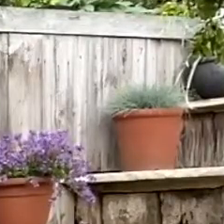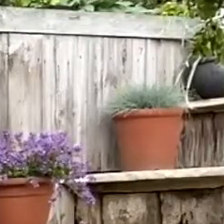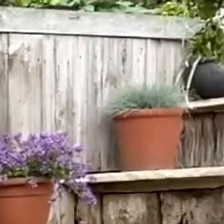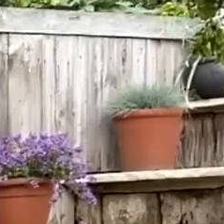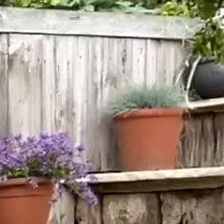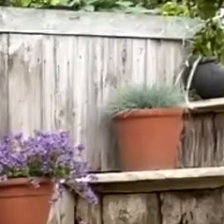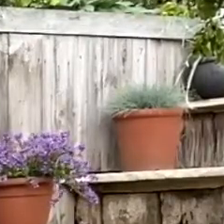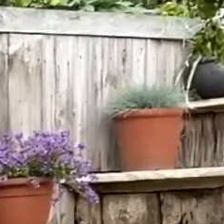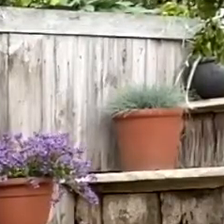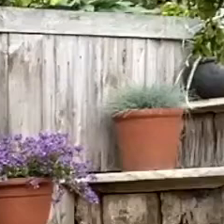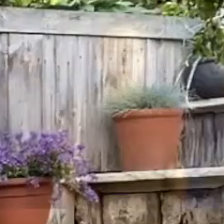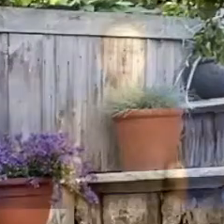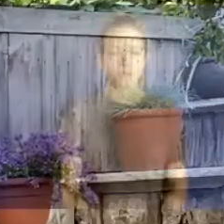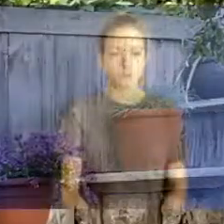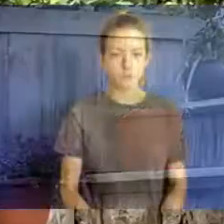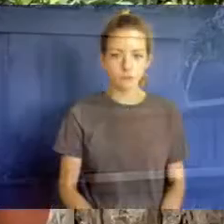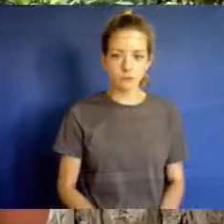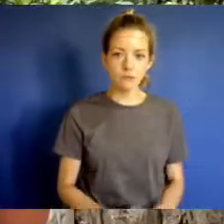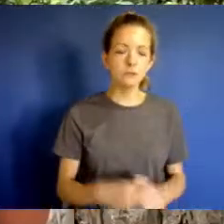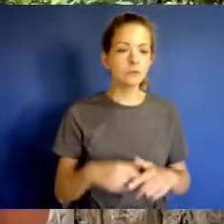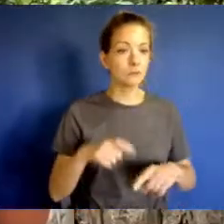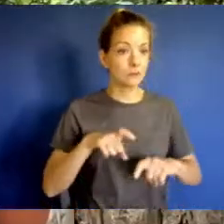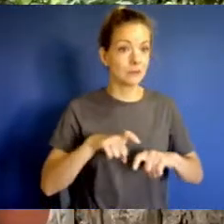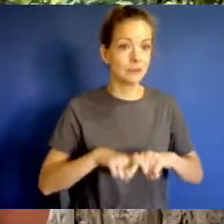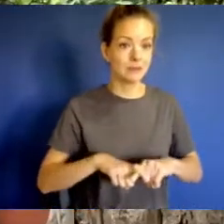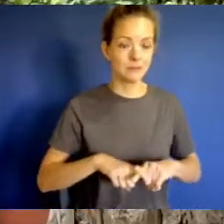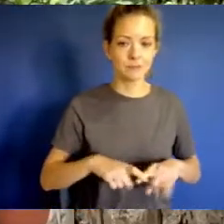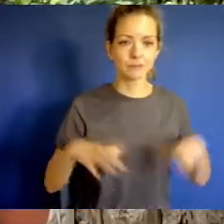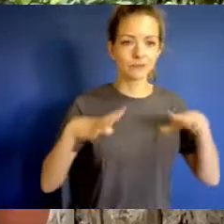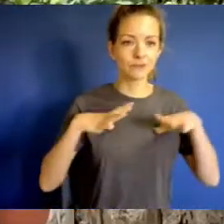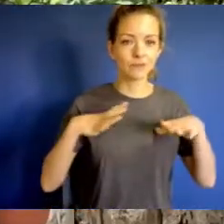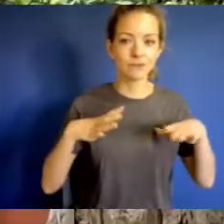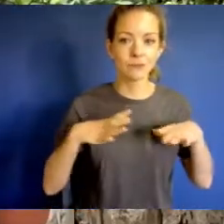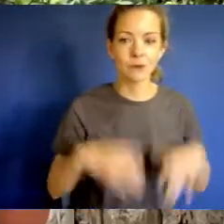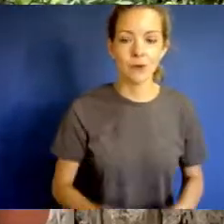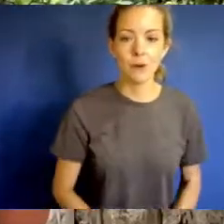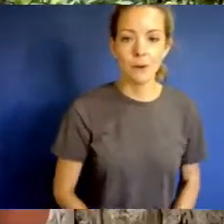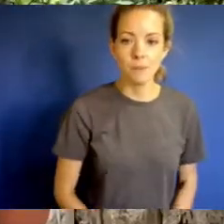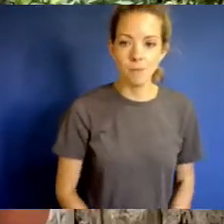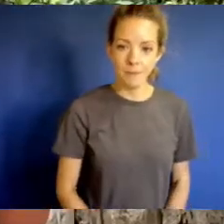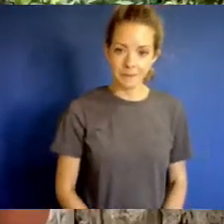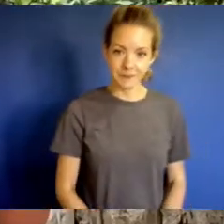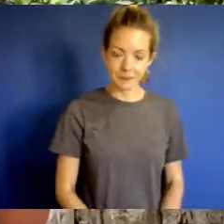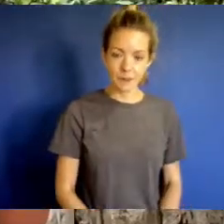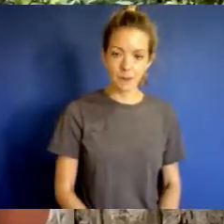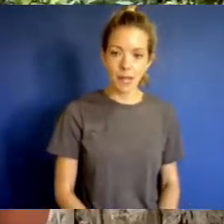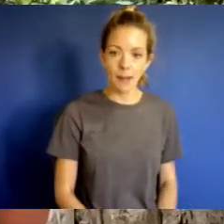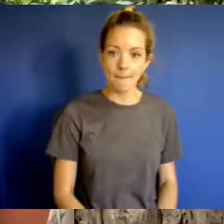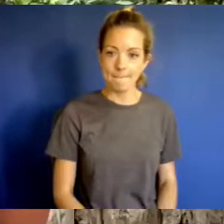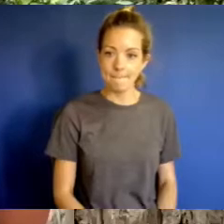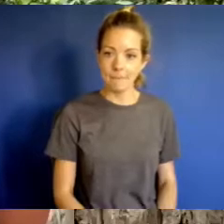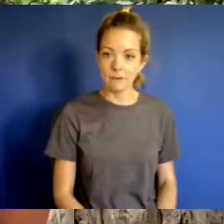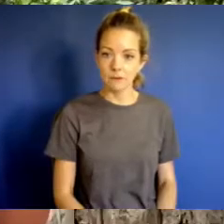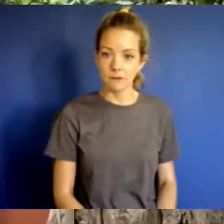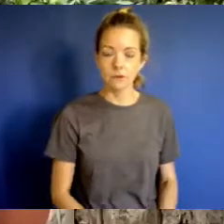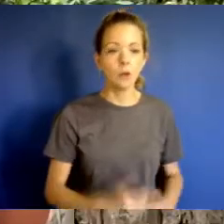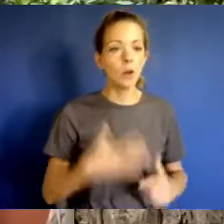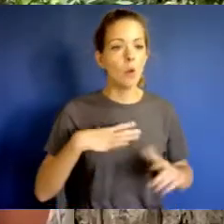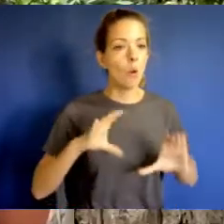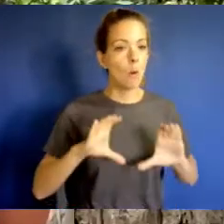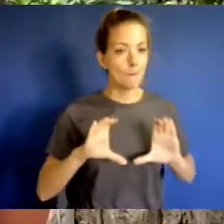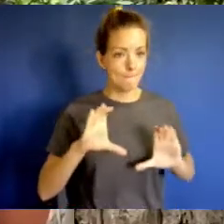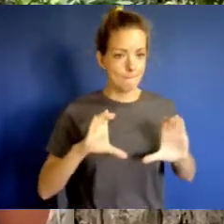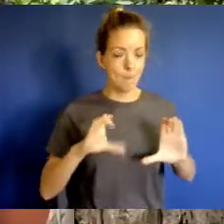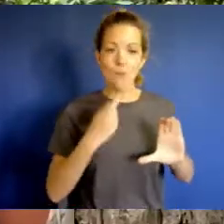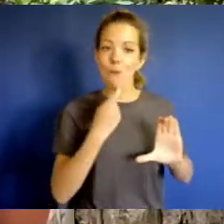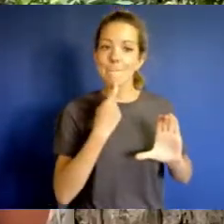You can stay where you are on your mats. We're going to take cow face pose. So we're going to sit onto our sit bones. We're going to bring the